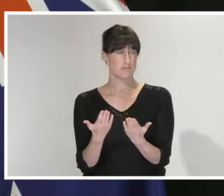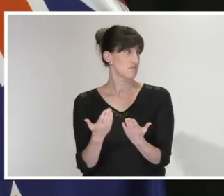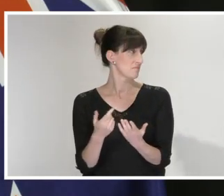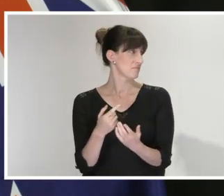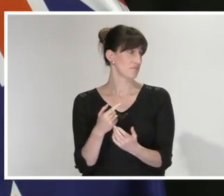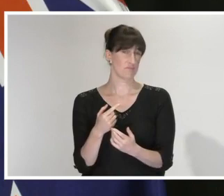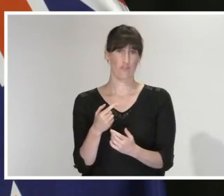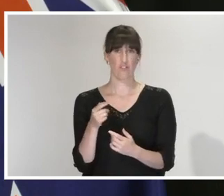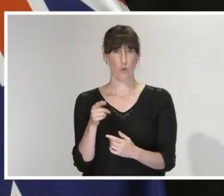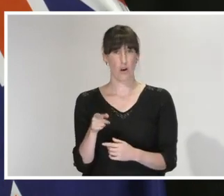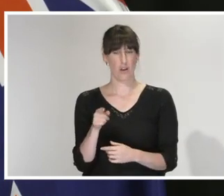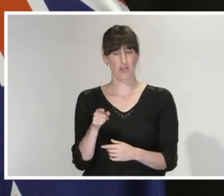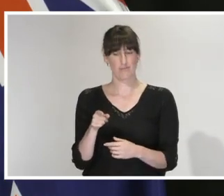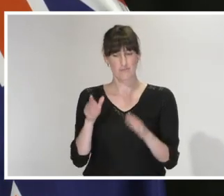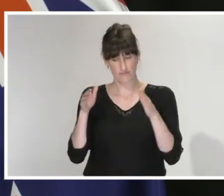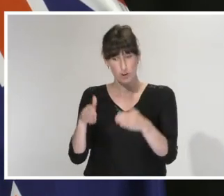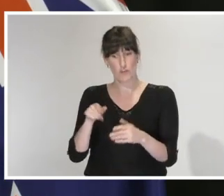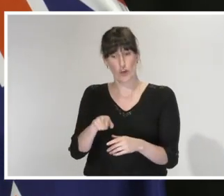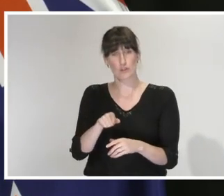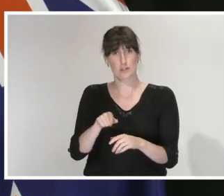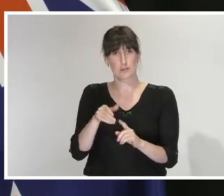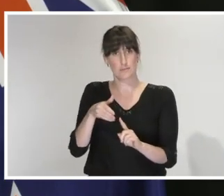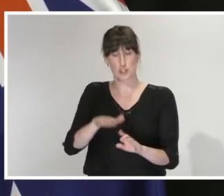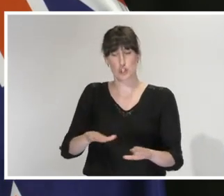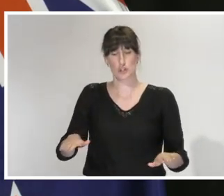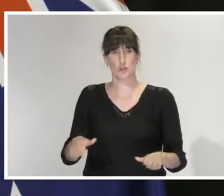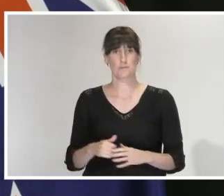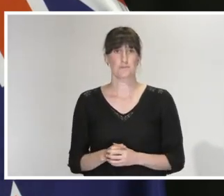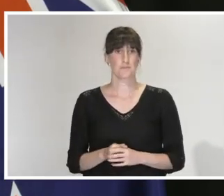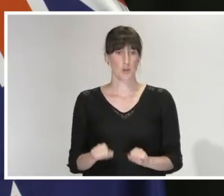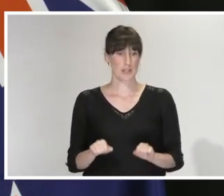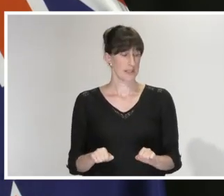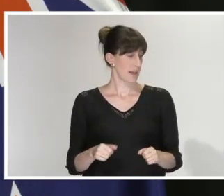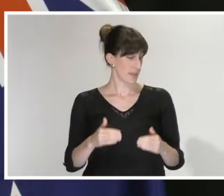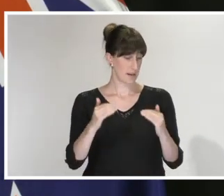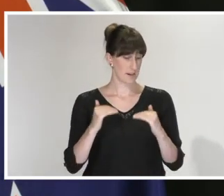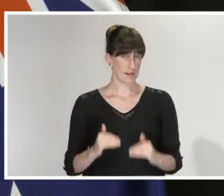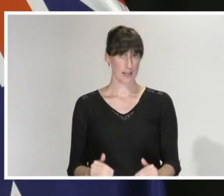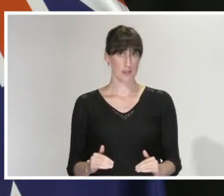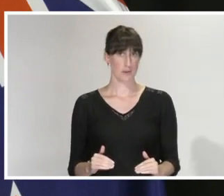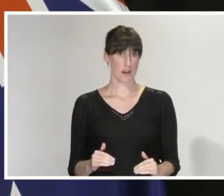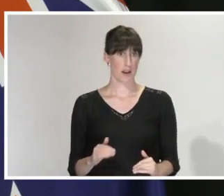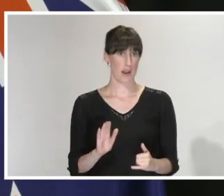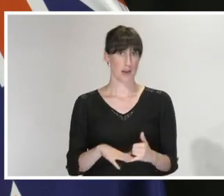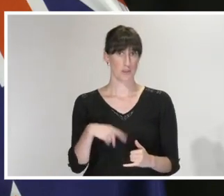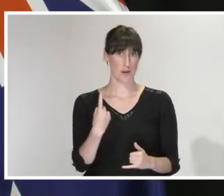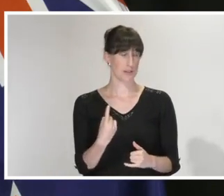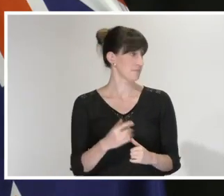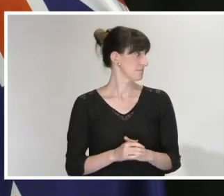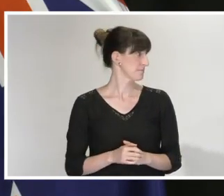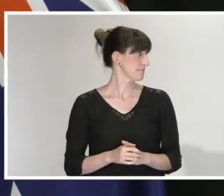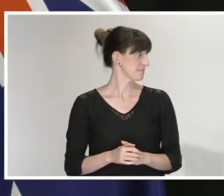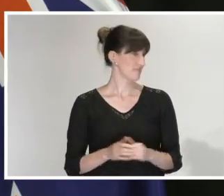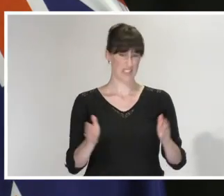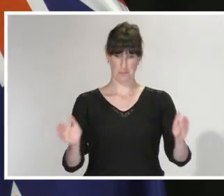those students. And then the final one that I will just talk you through, the nice big box. This is